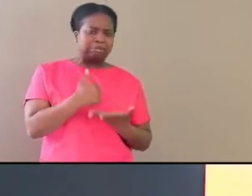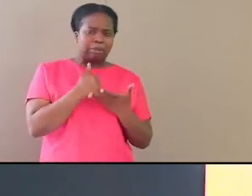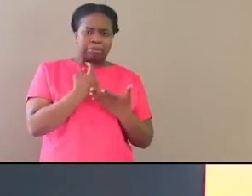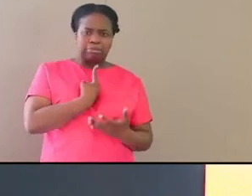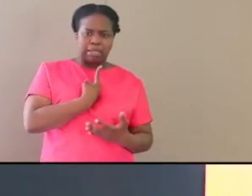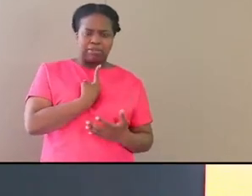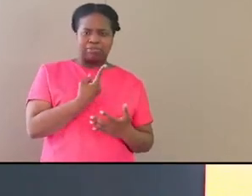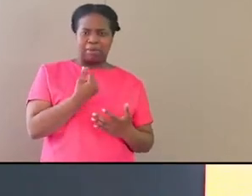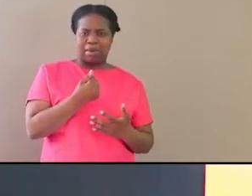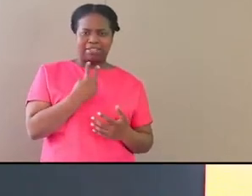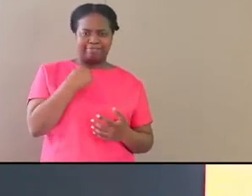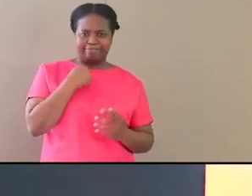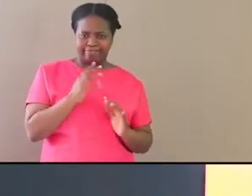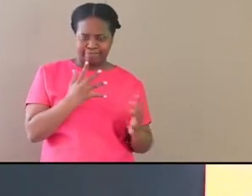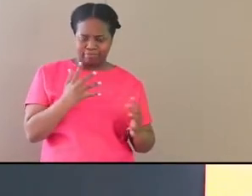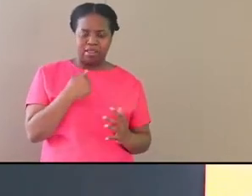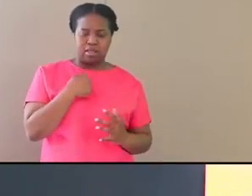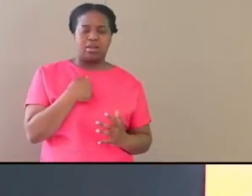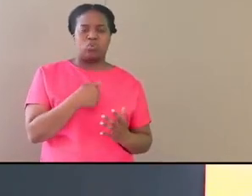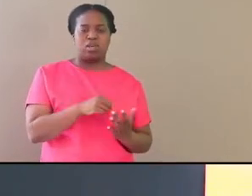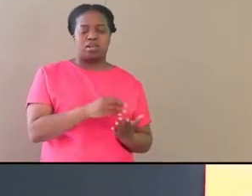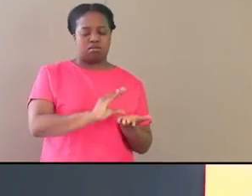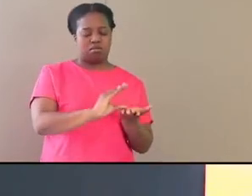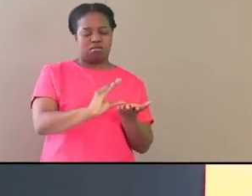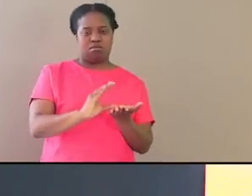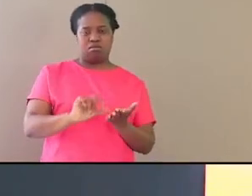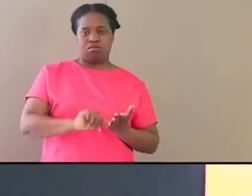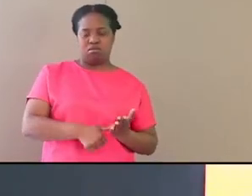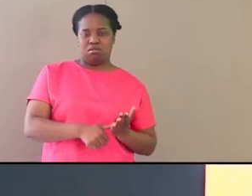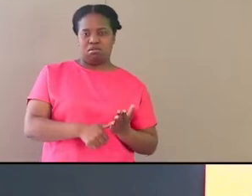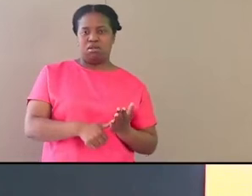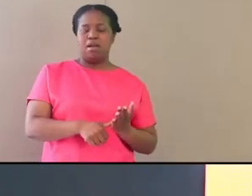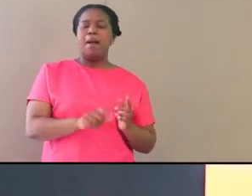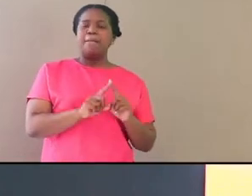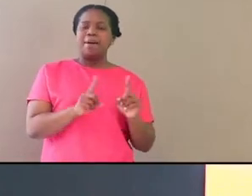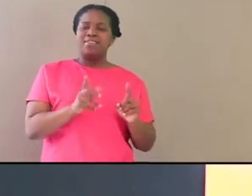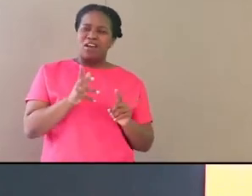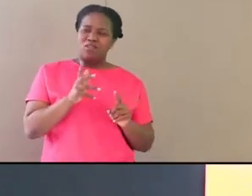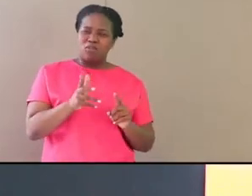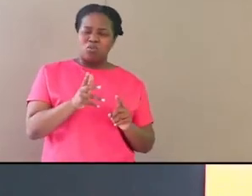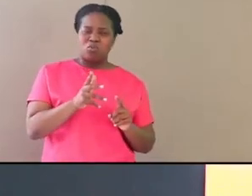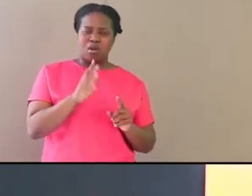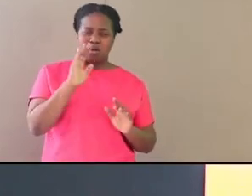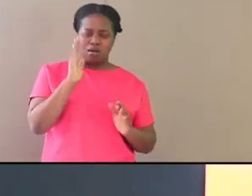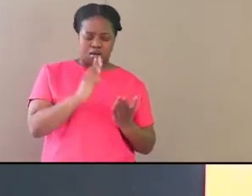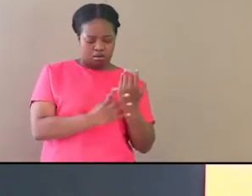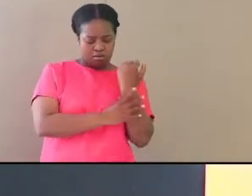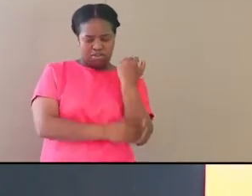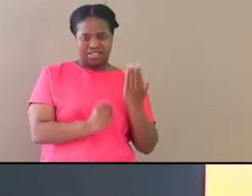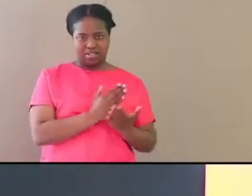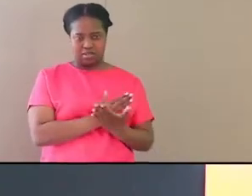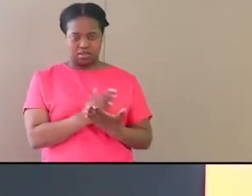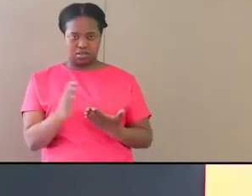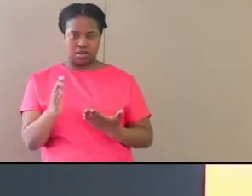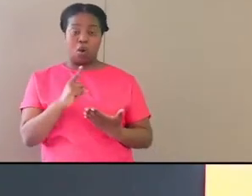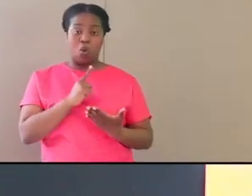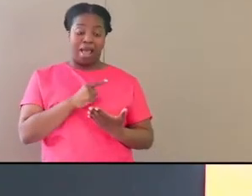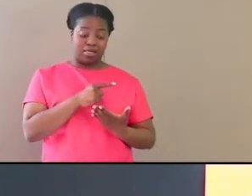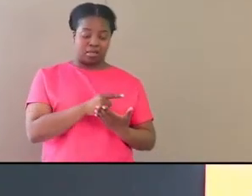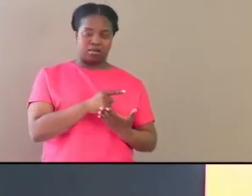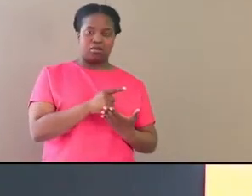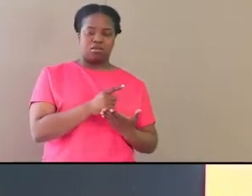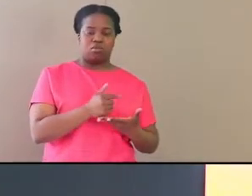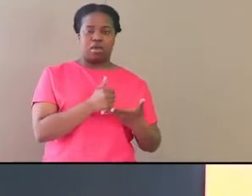looking at alleviating, reducing or getting rid of poverty completely. And I think this is one of the other